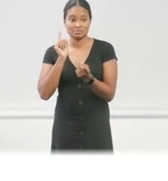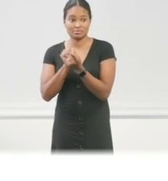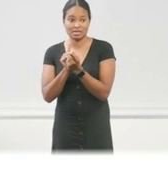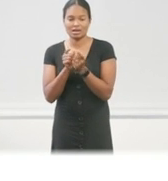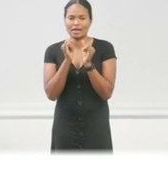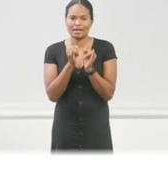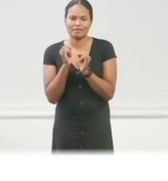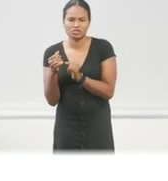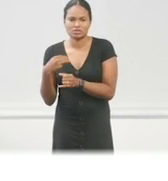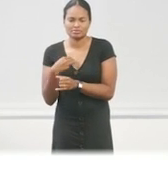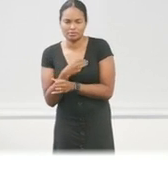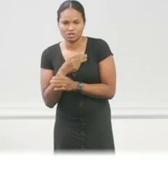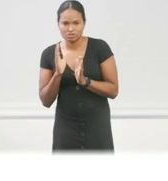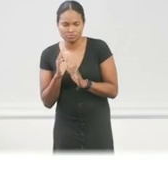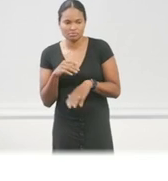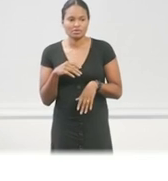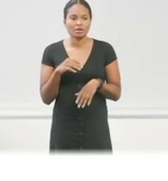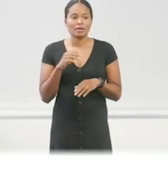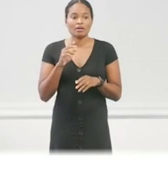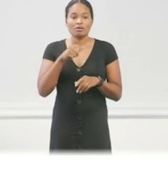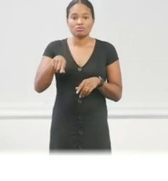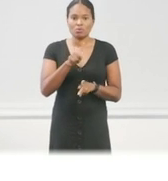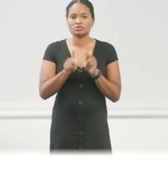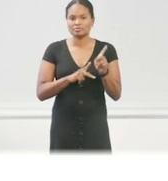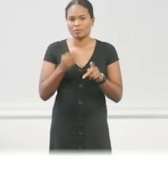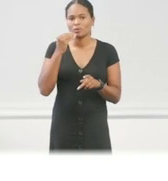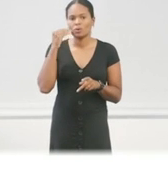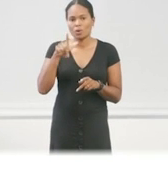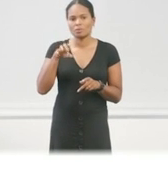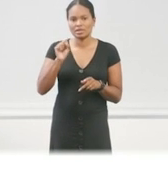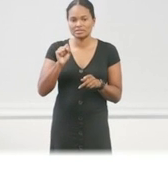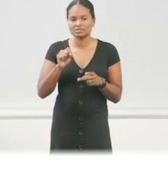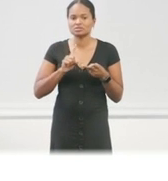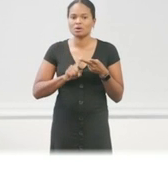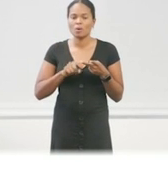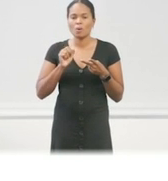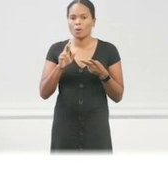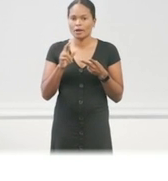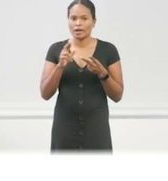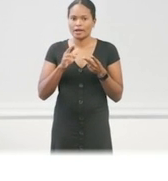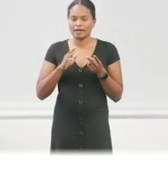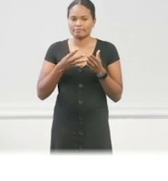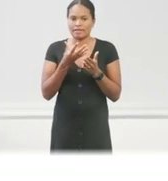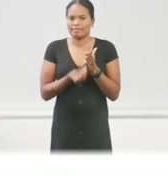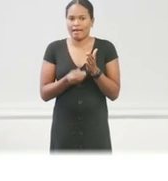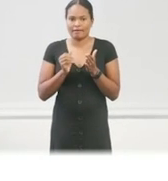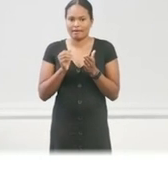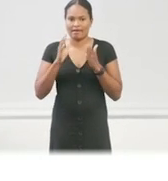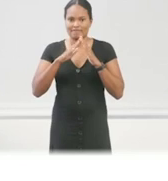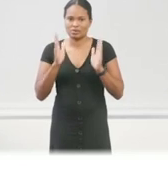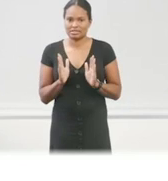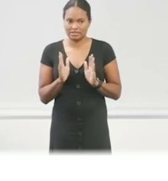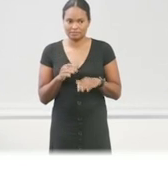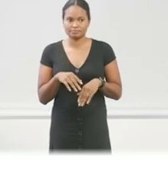members, are people who are homeless or underhoused. Yeah. And it's on the corner of Stapley